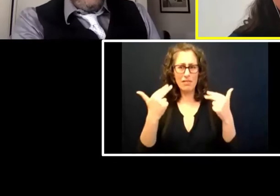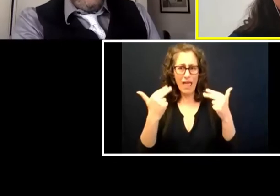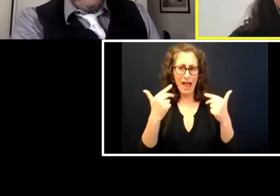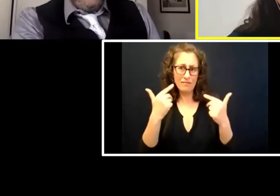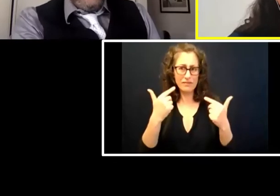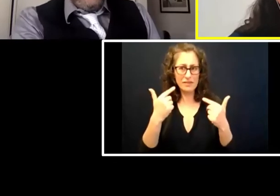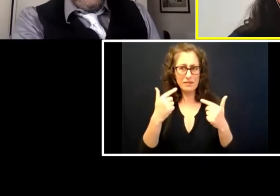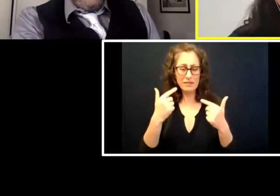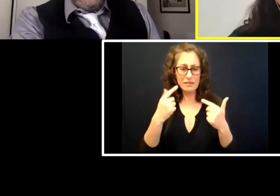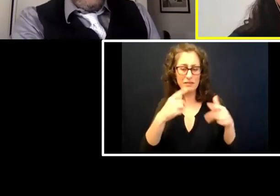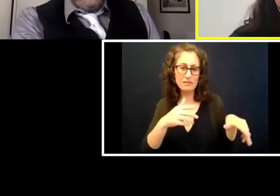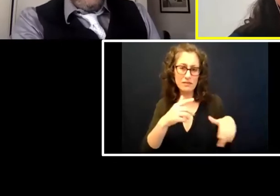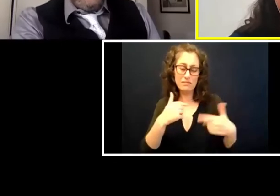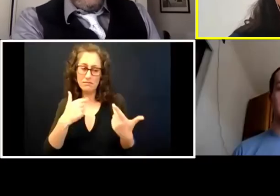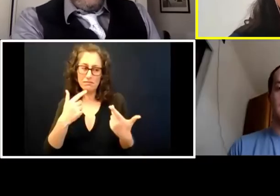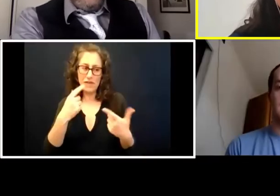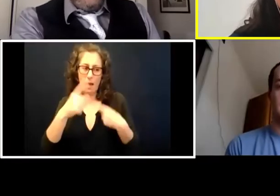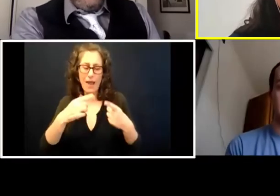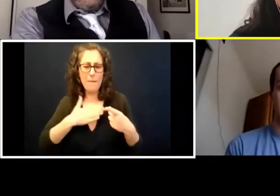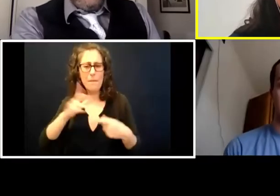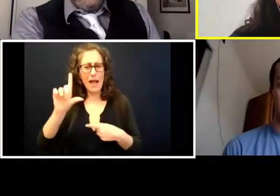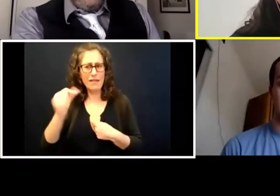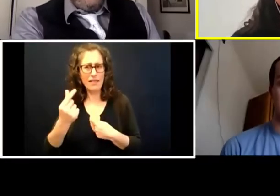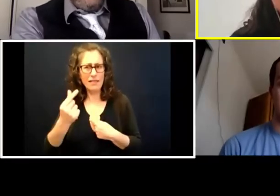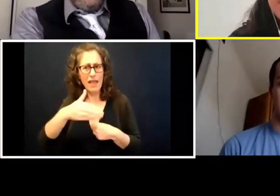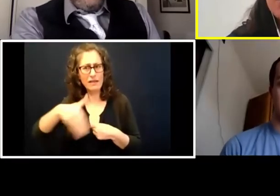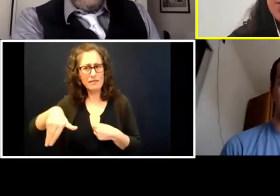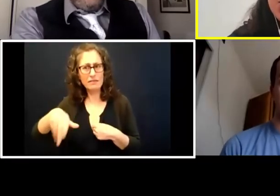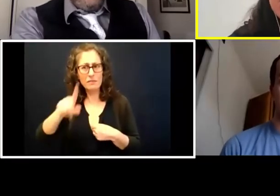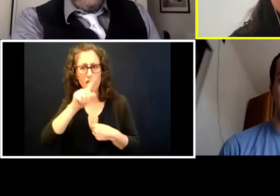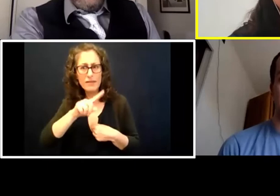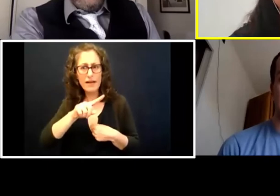so wow. it was painful. And that's when